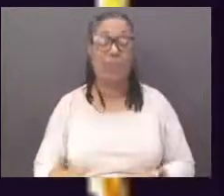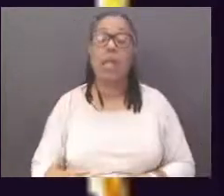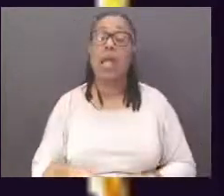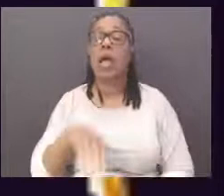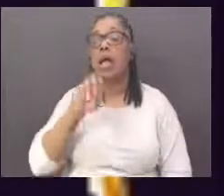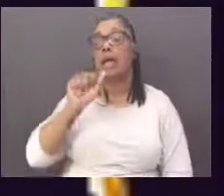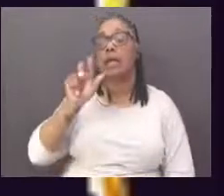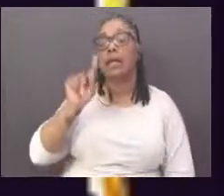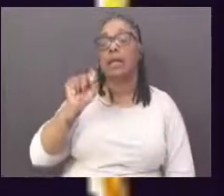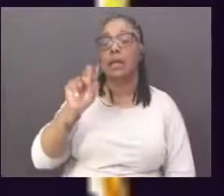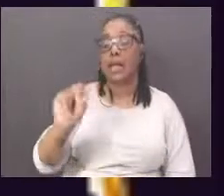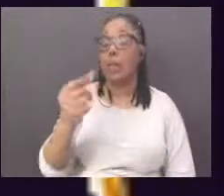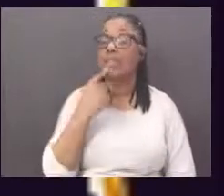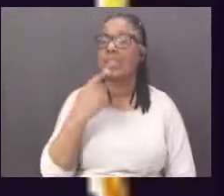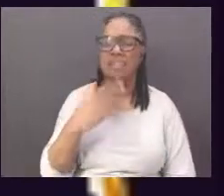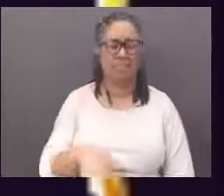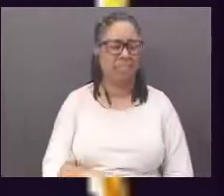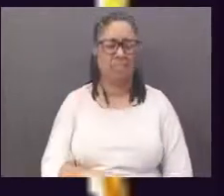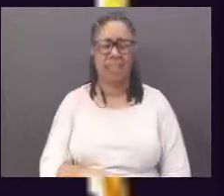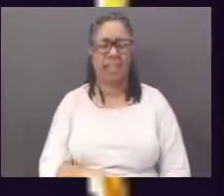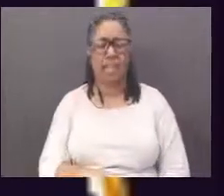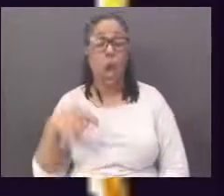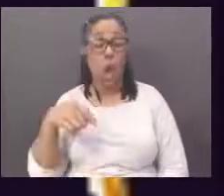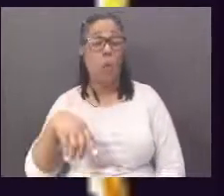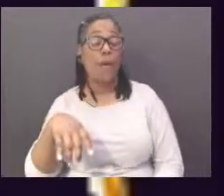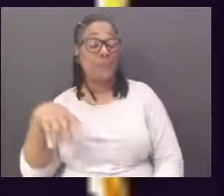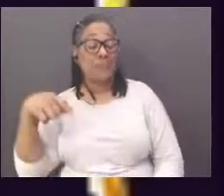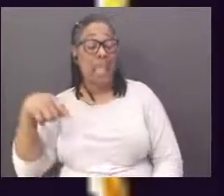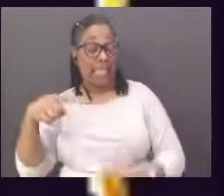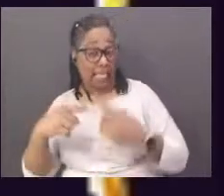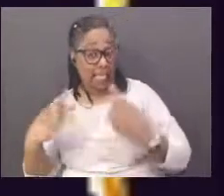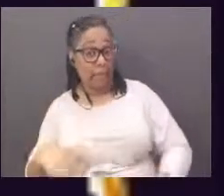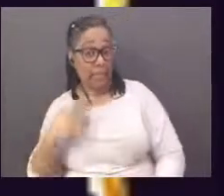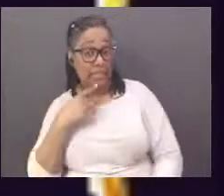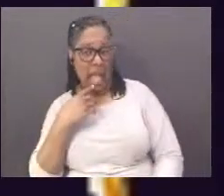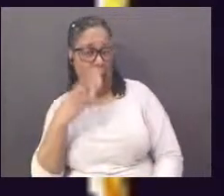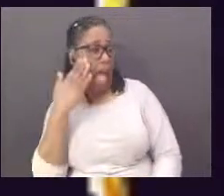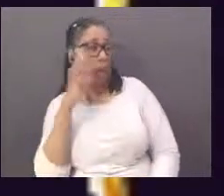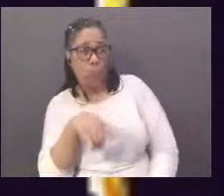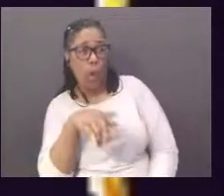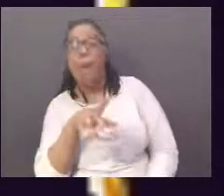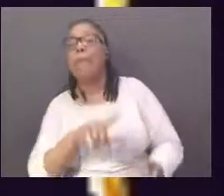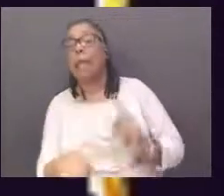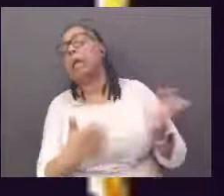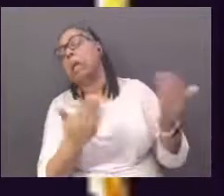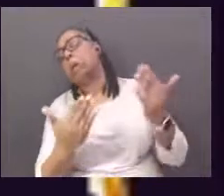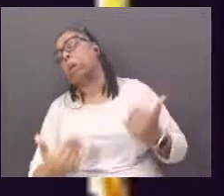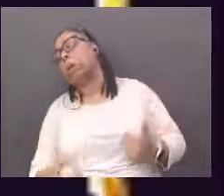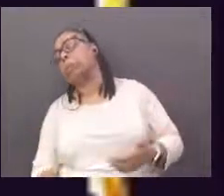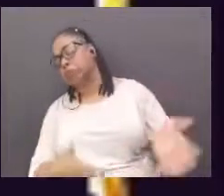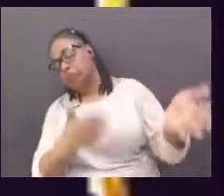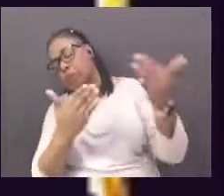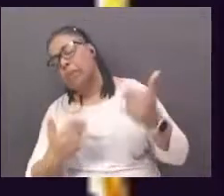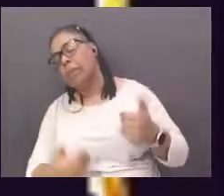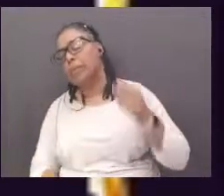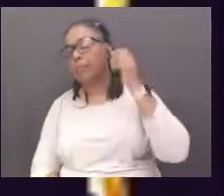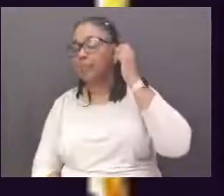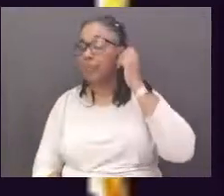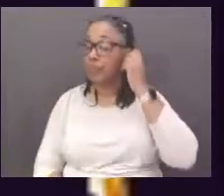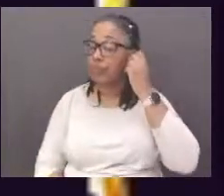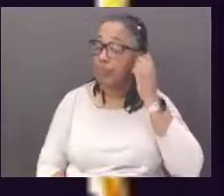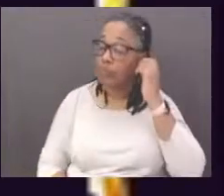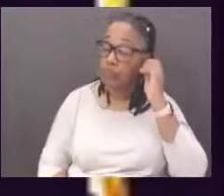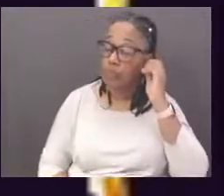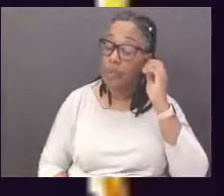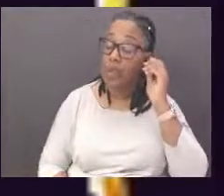those folks, I don't know you either, but you can come and hang out with me. The harsh reality is that if you are not all